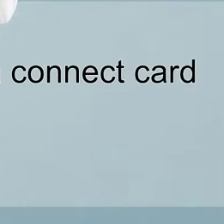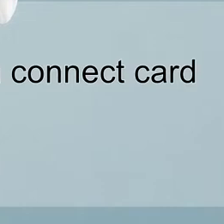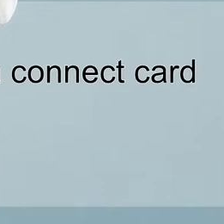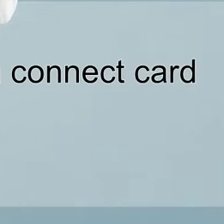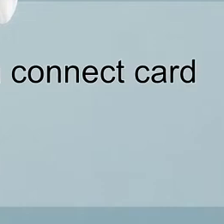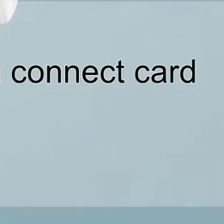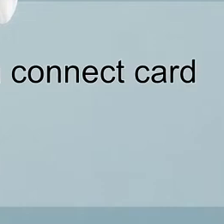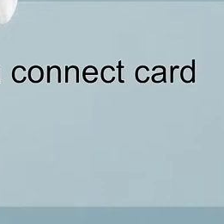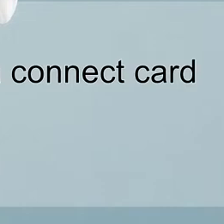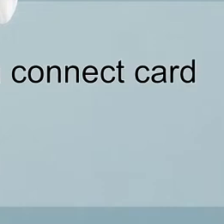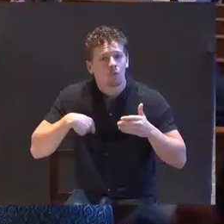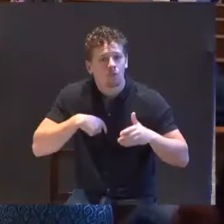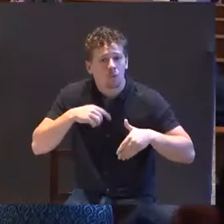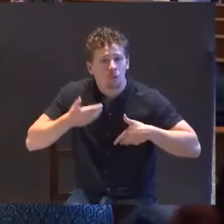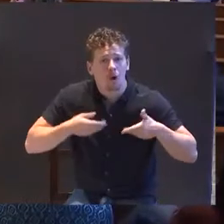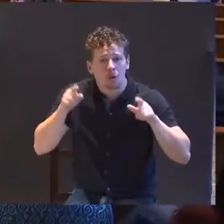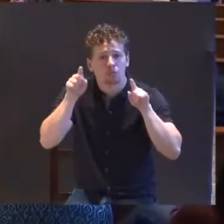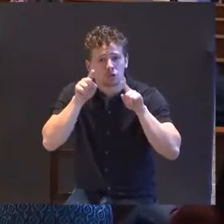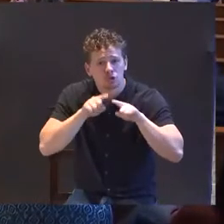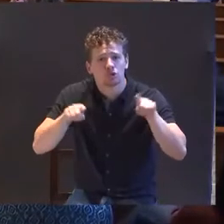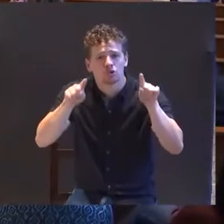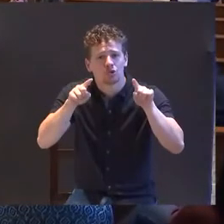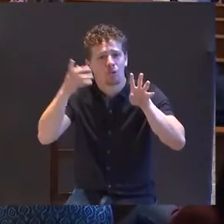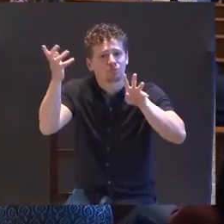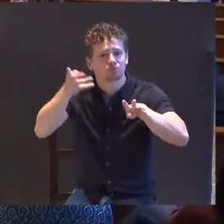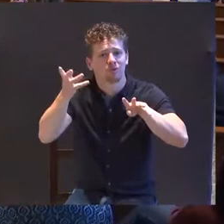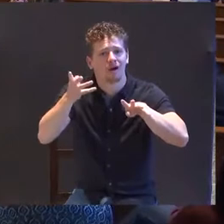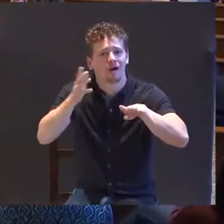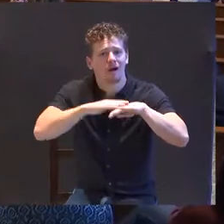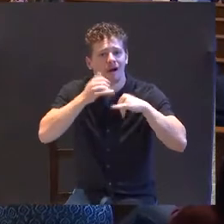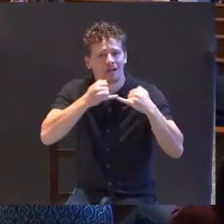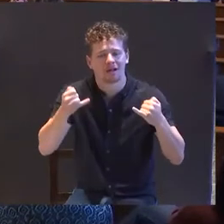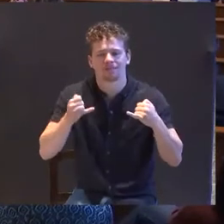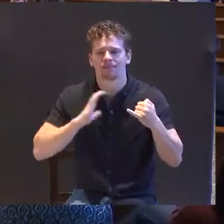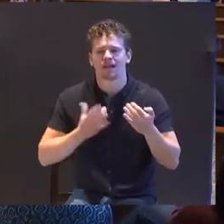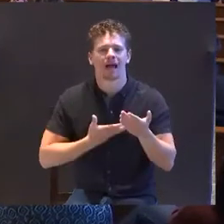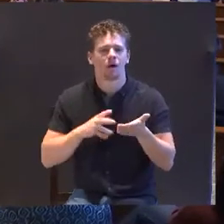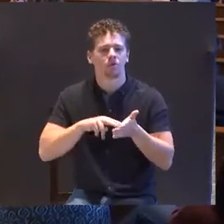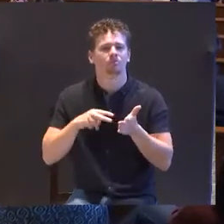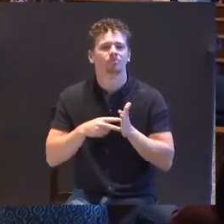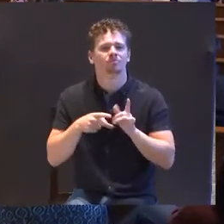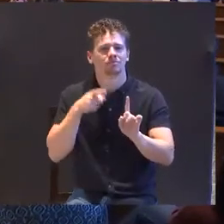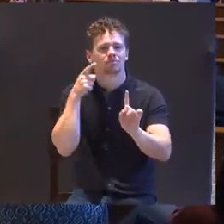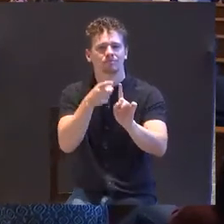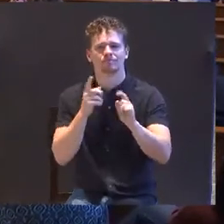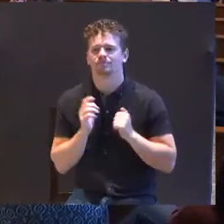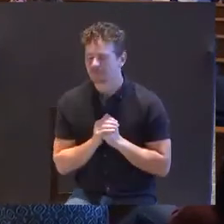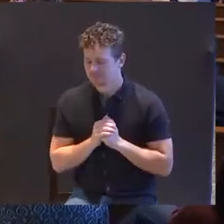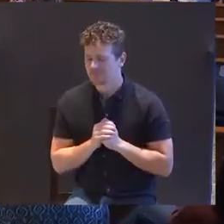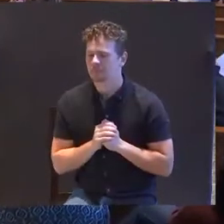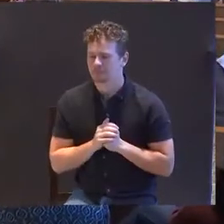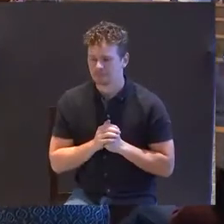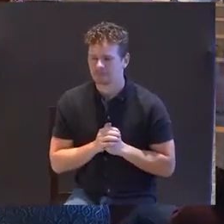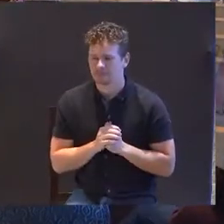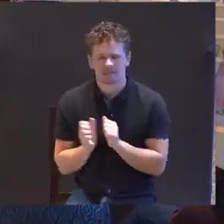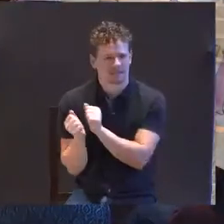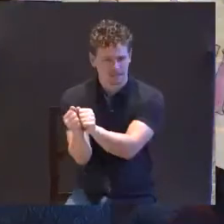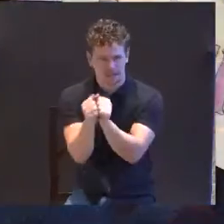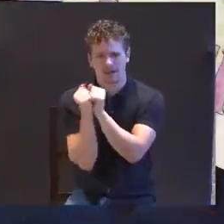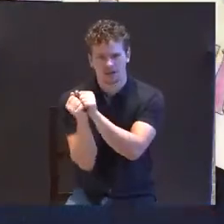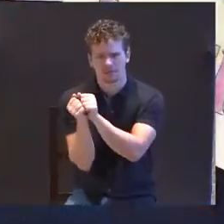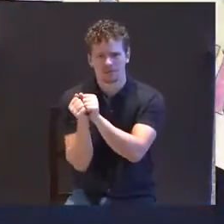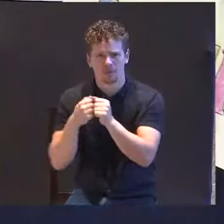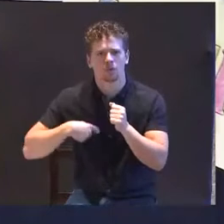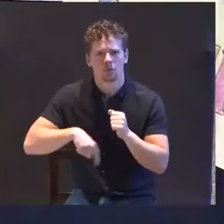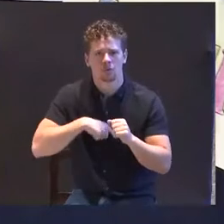So we welcome you as well. Okay, let's affirm our mission statement. It's found in your order of service, our mission statement. Together,